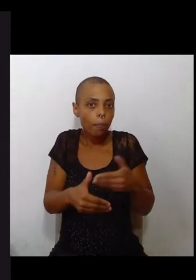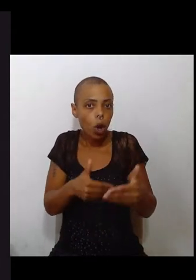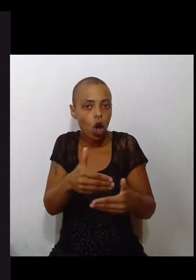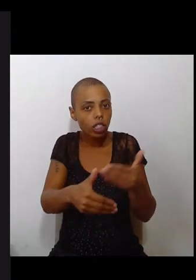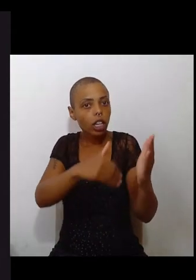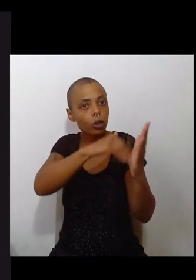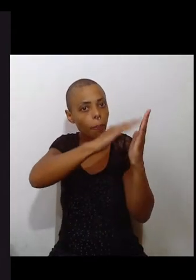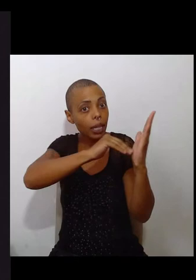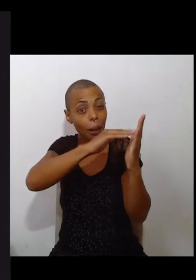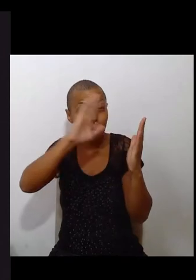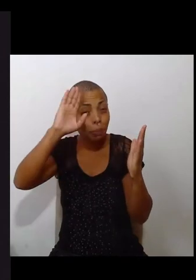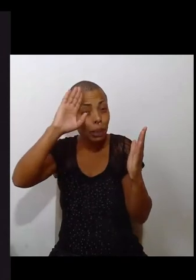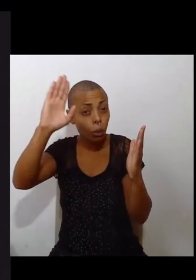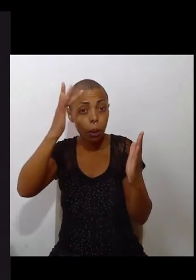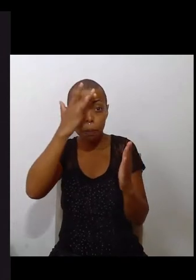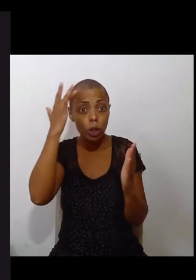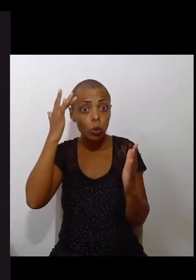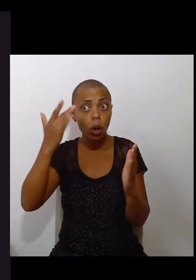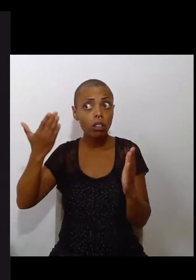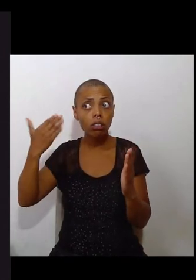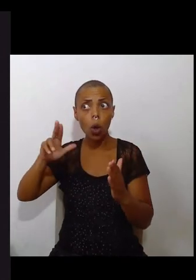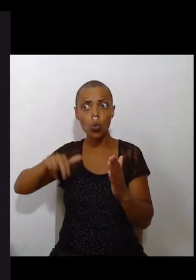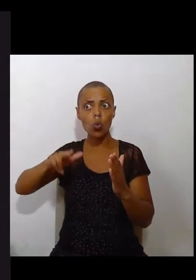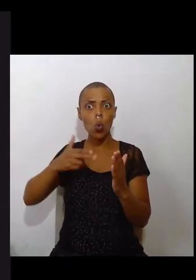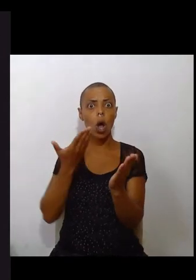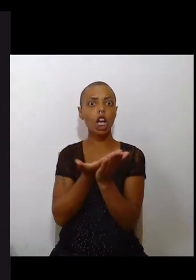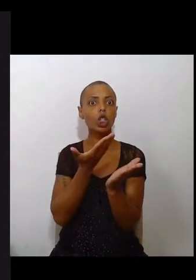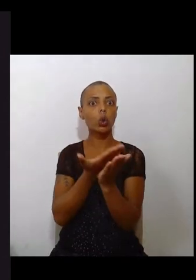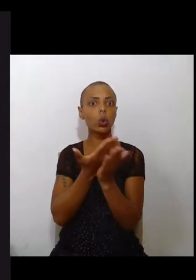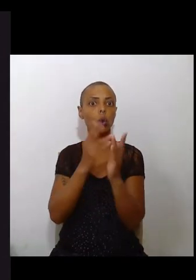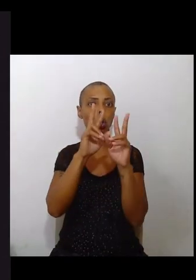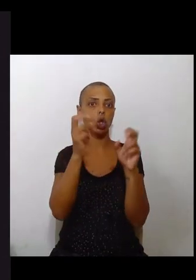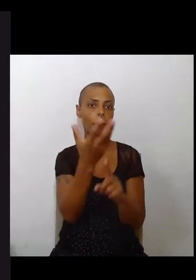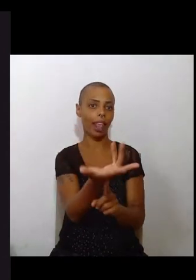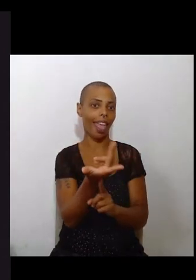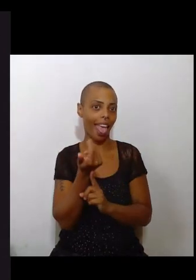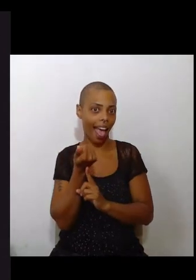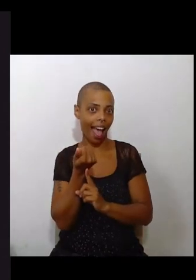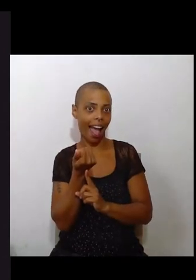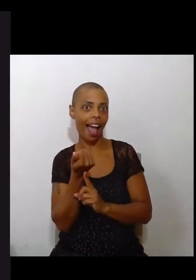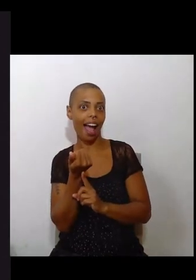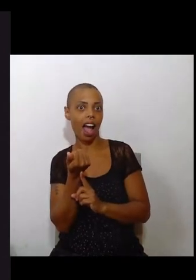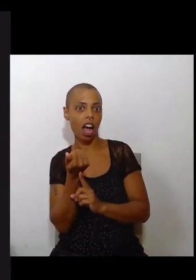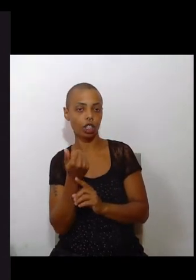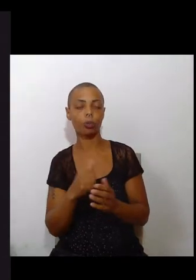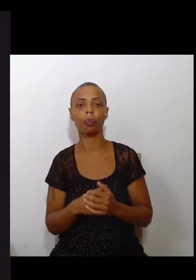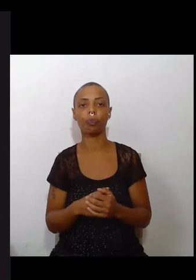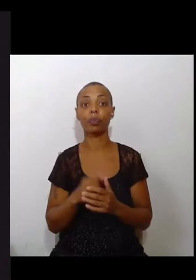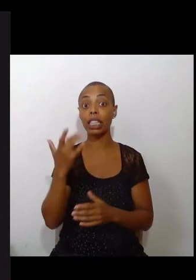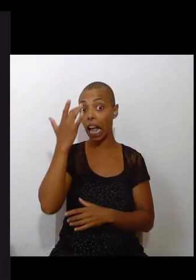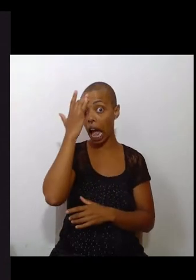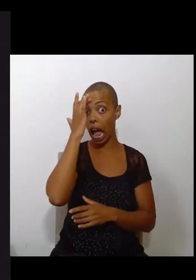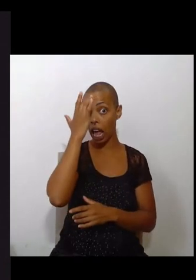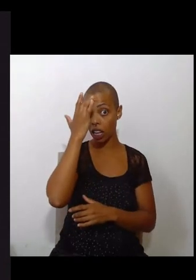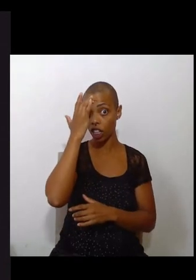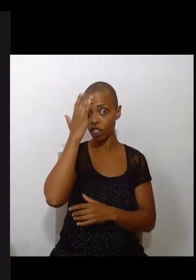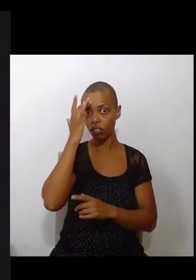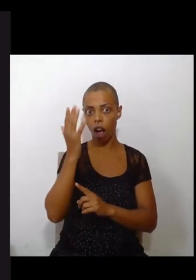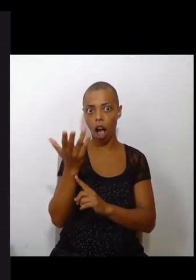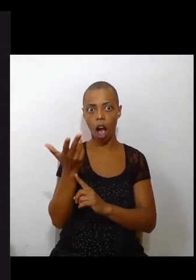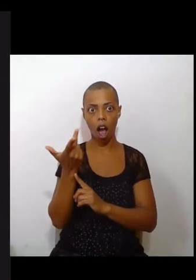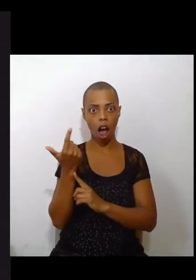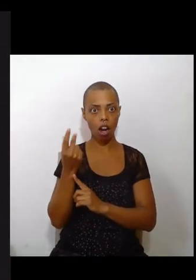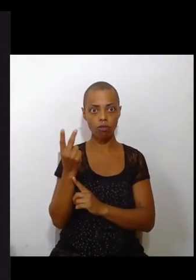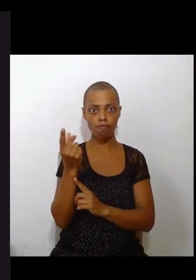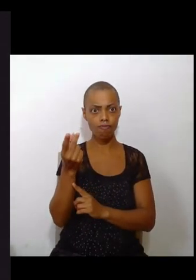in India art for a long time belonged to a very elitist way of you know viewing it's only viewed in galleries or